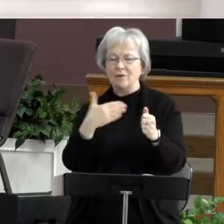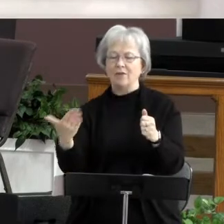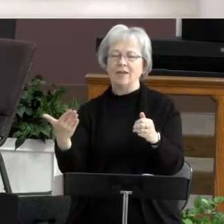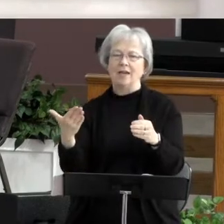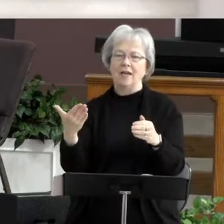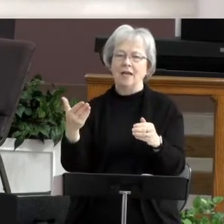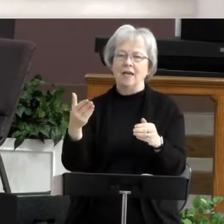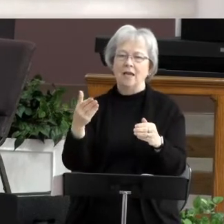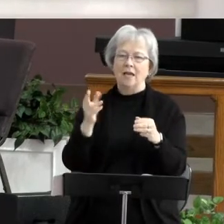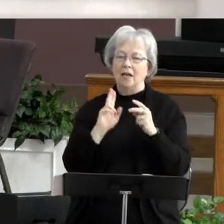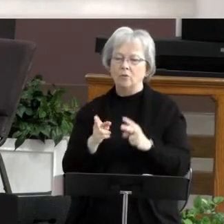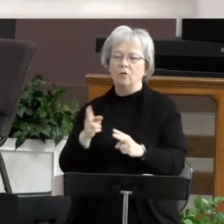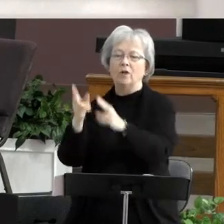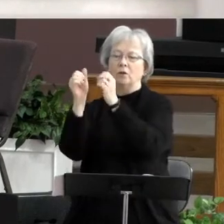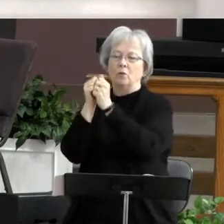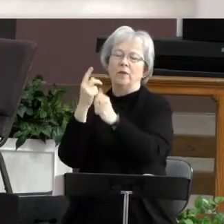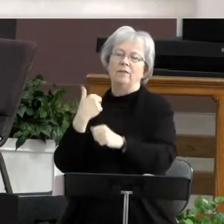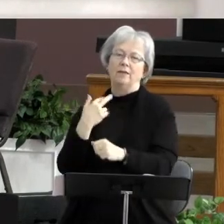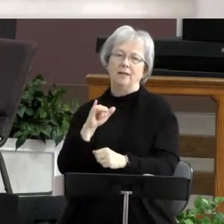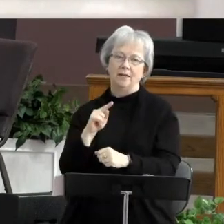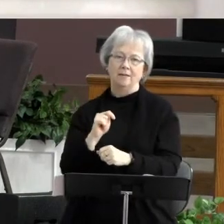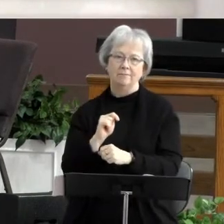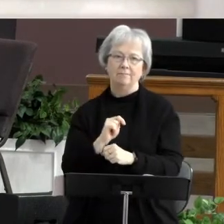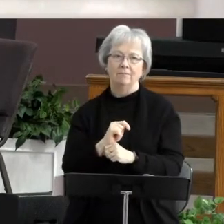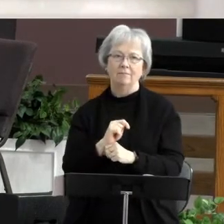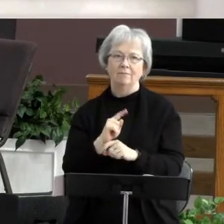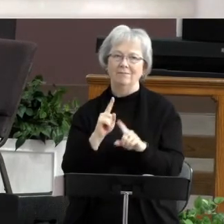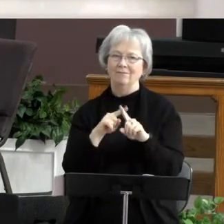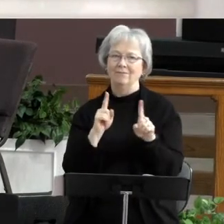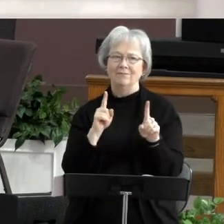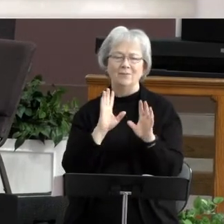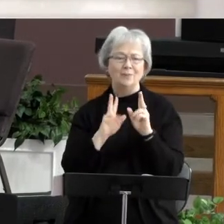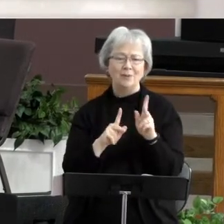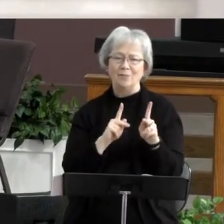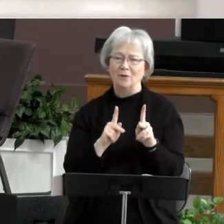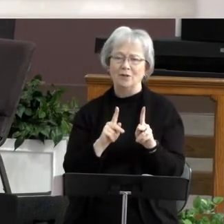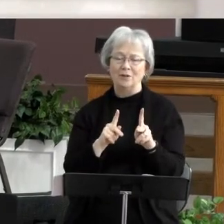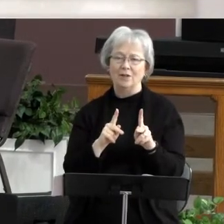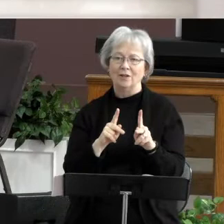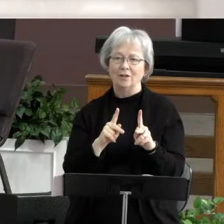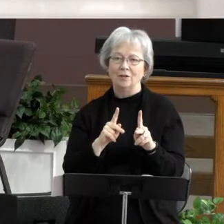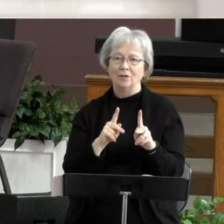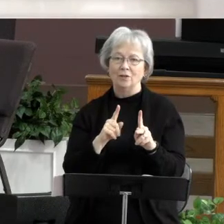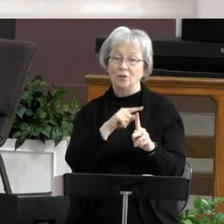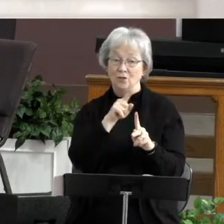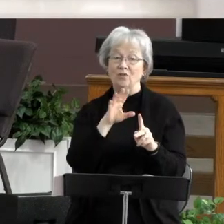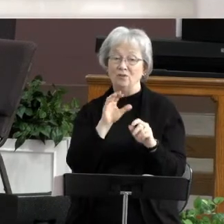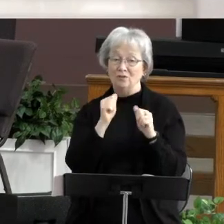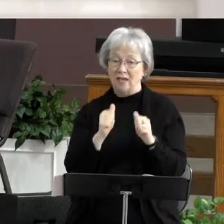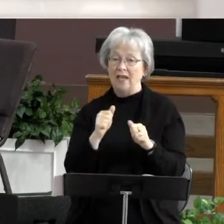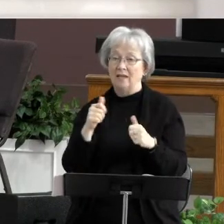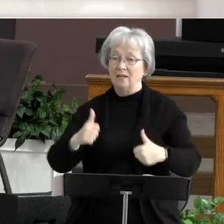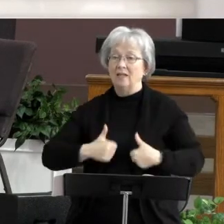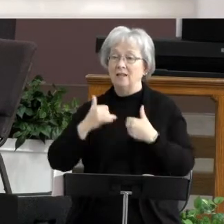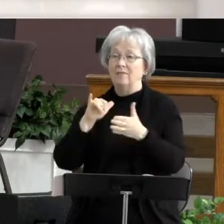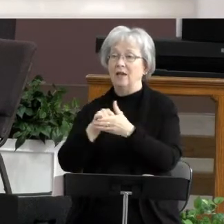and just run with it. Well, folks, you can live that way if you choose to.